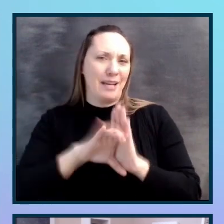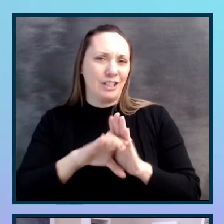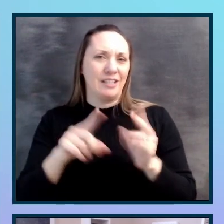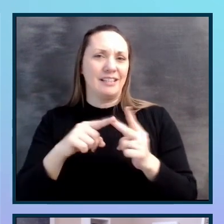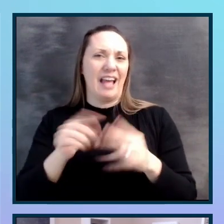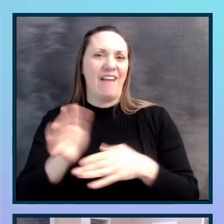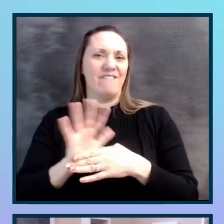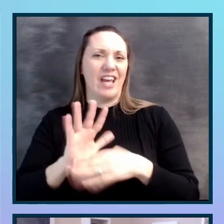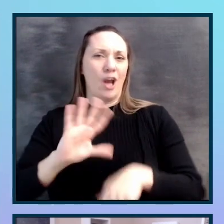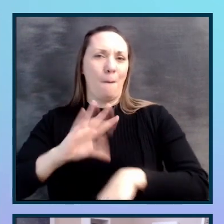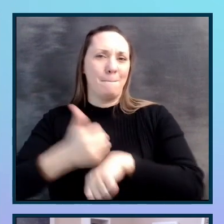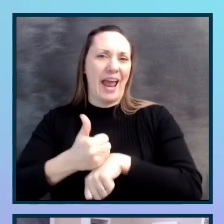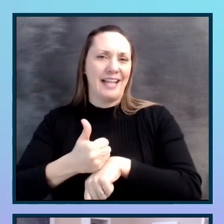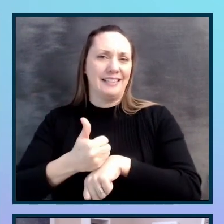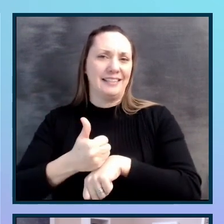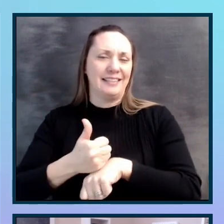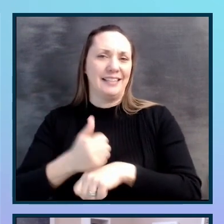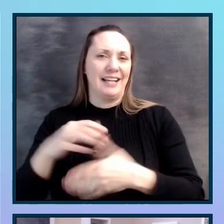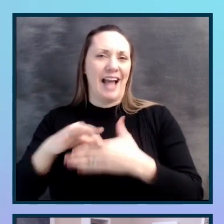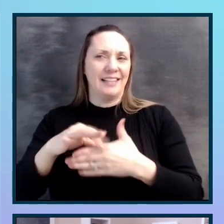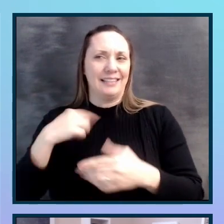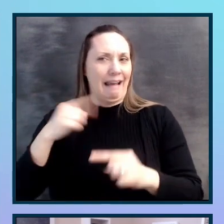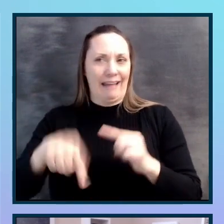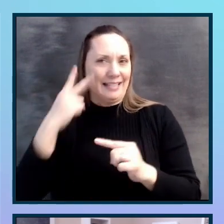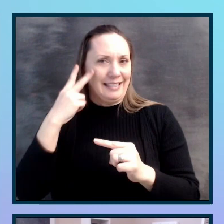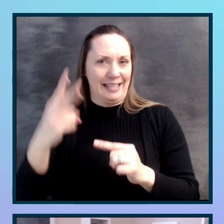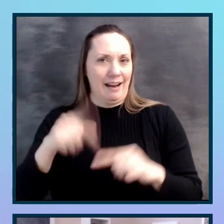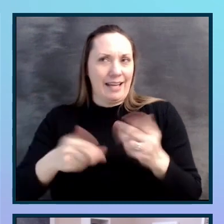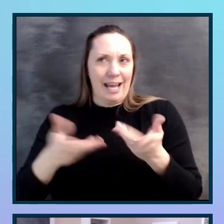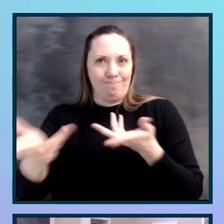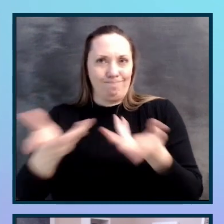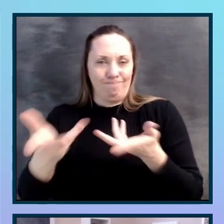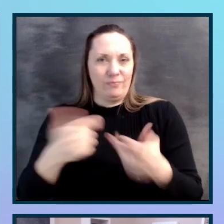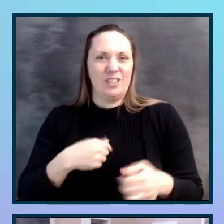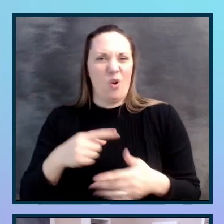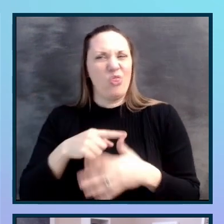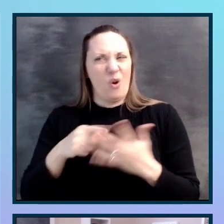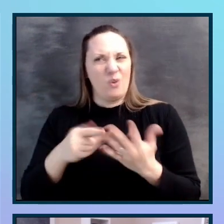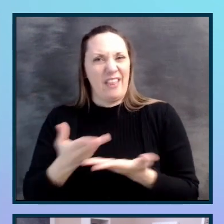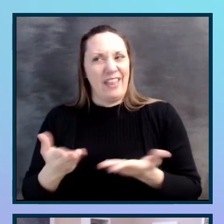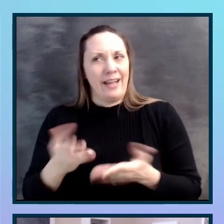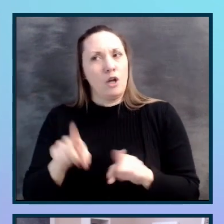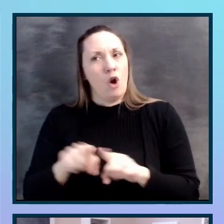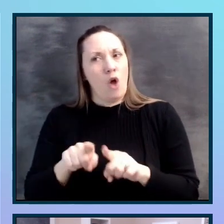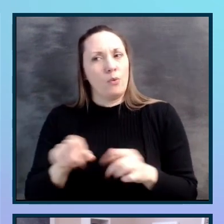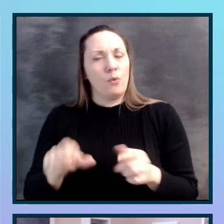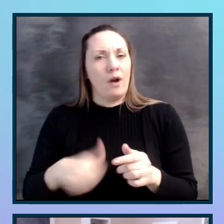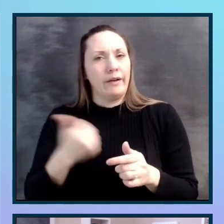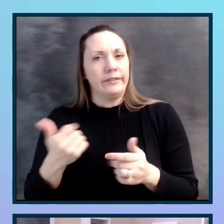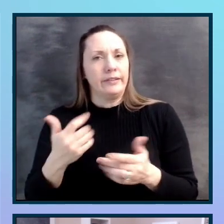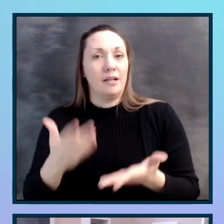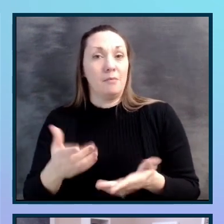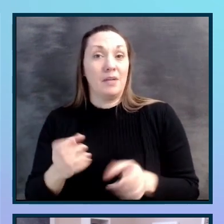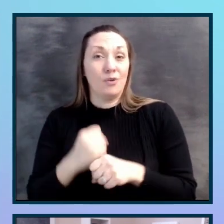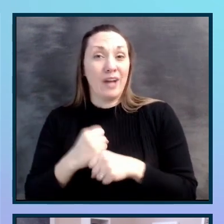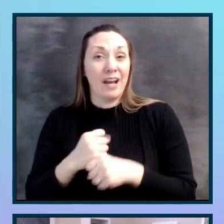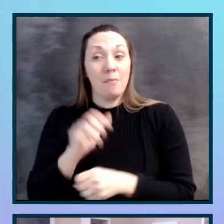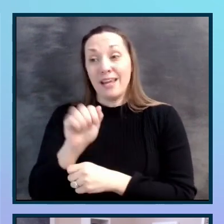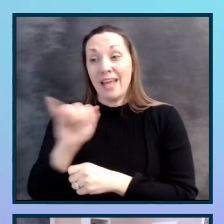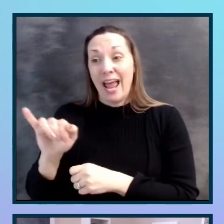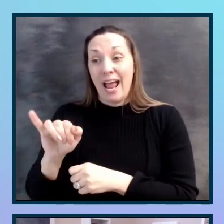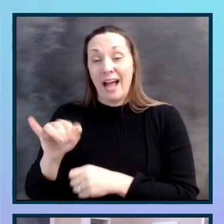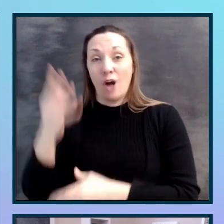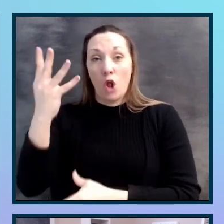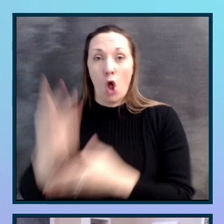video-based content that I can't see and can't interact with. So those wins that could otherwise be created by AI are